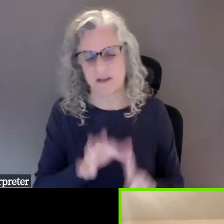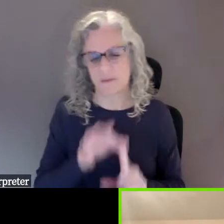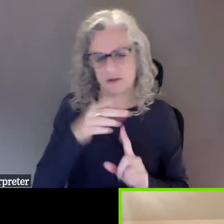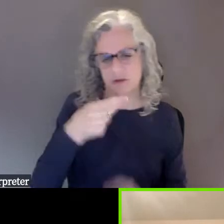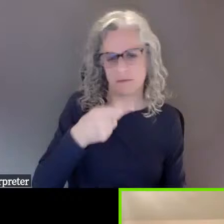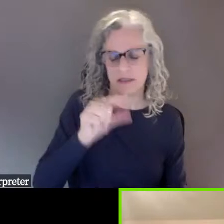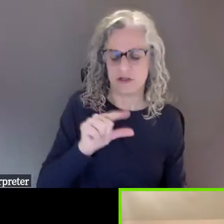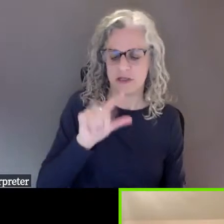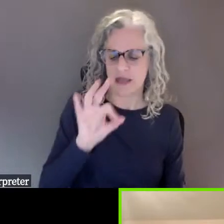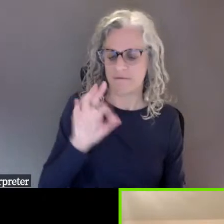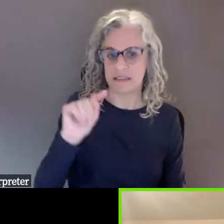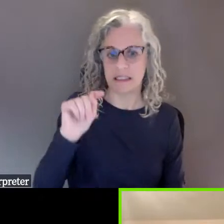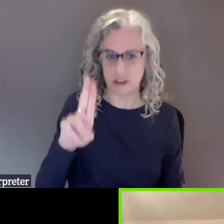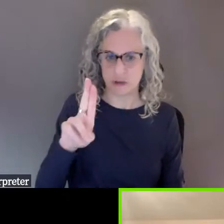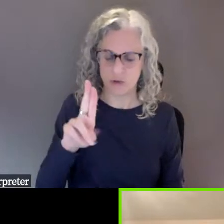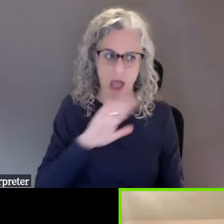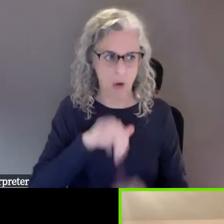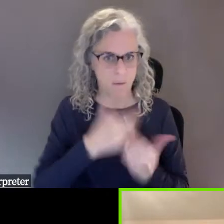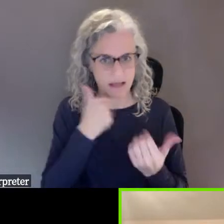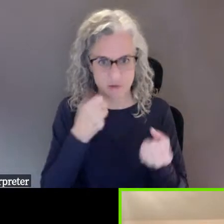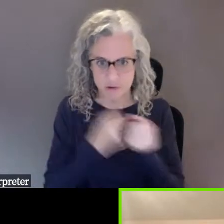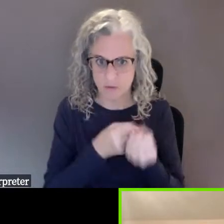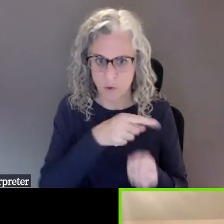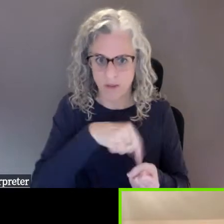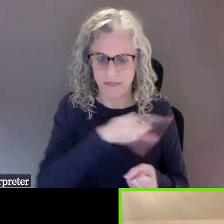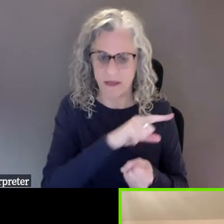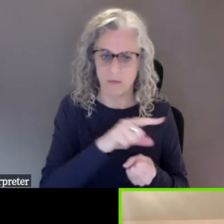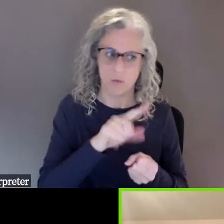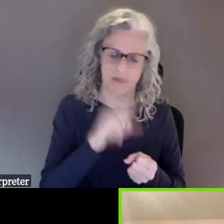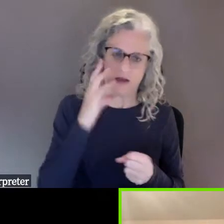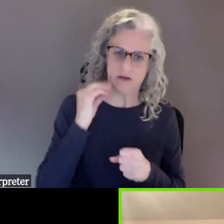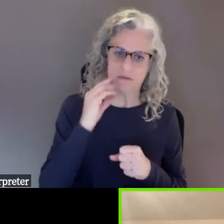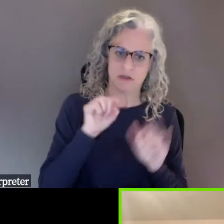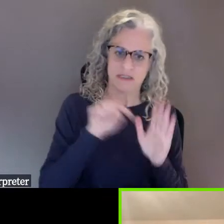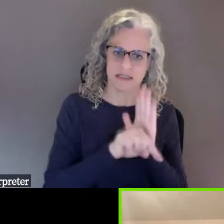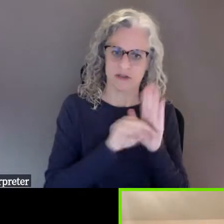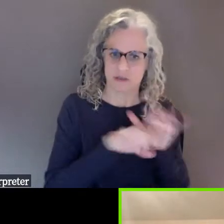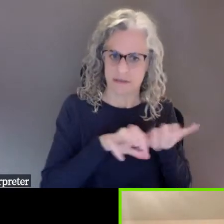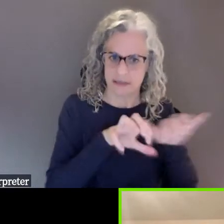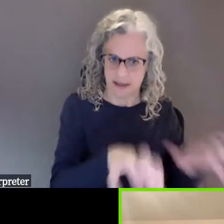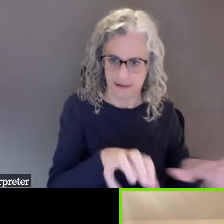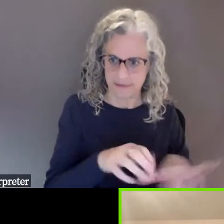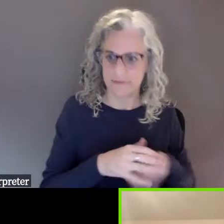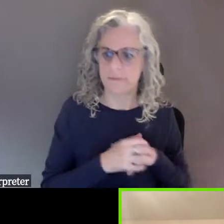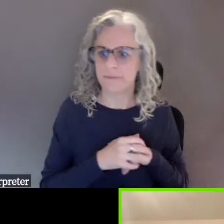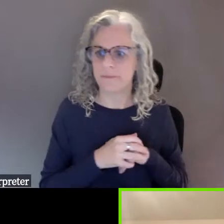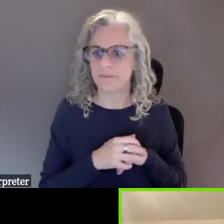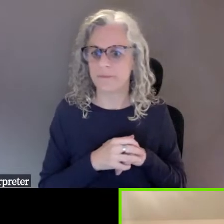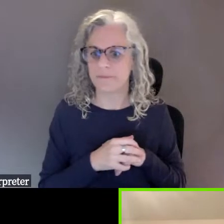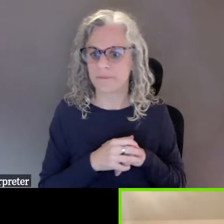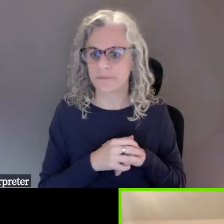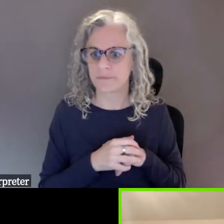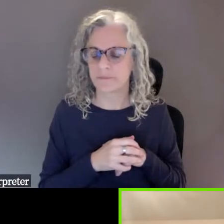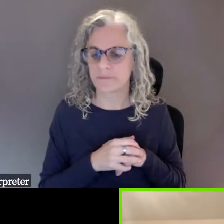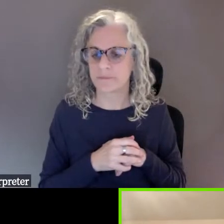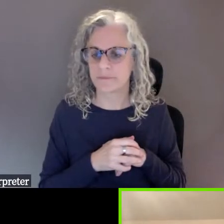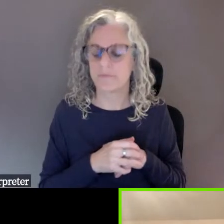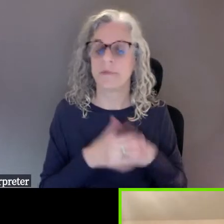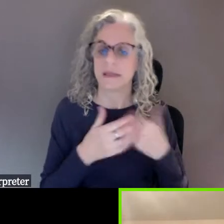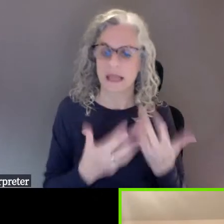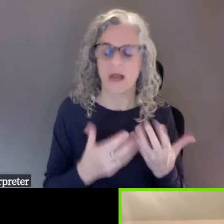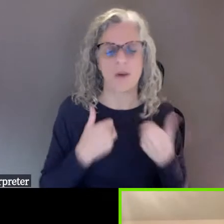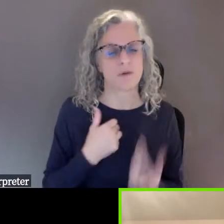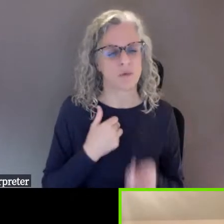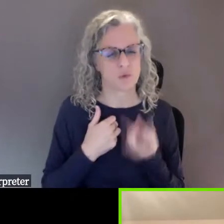to support them in this time where they're facing a genocide. In that vein, we essentially have two main kind